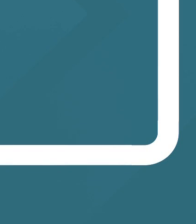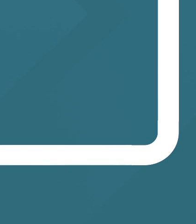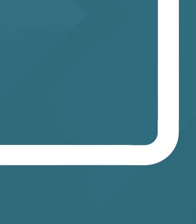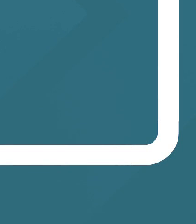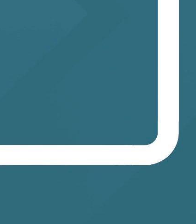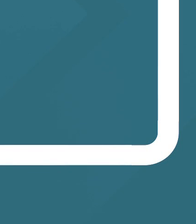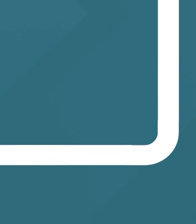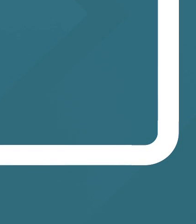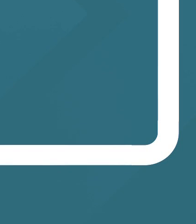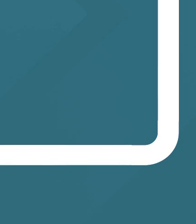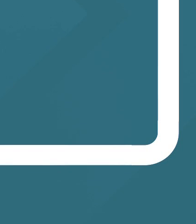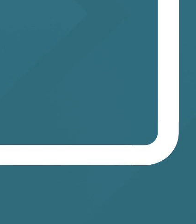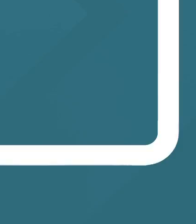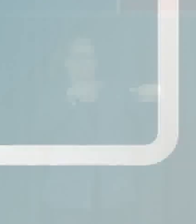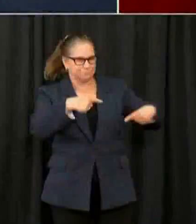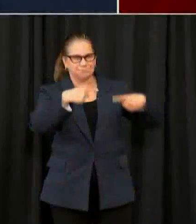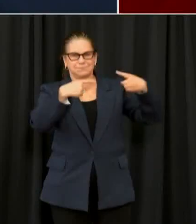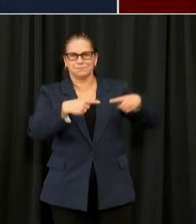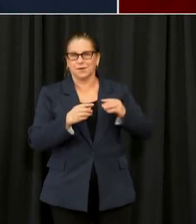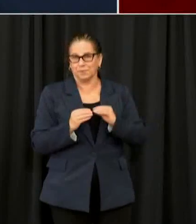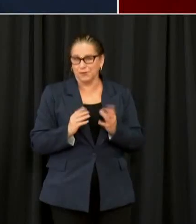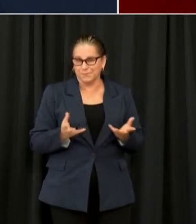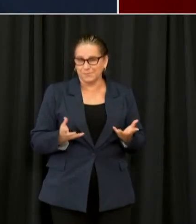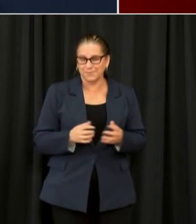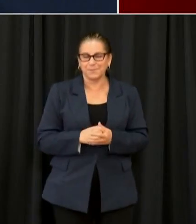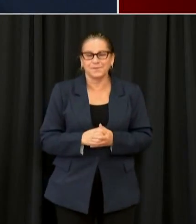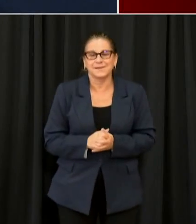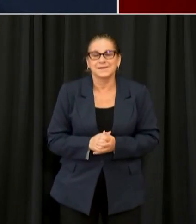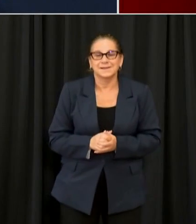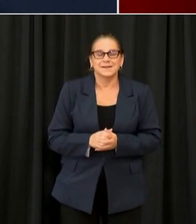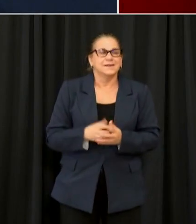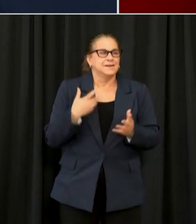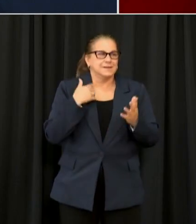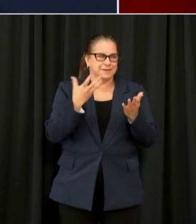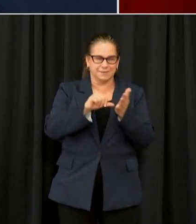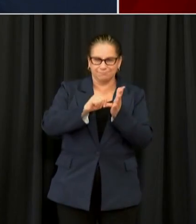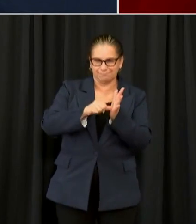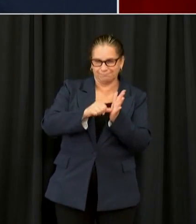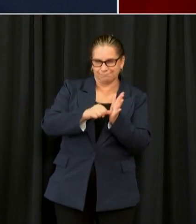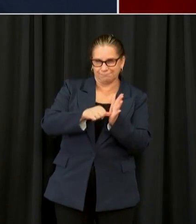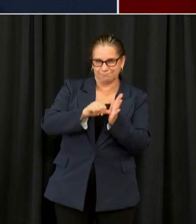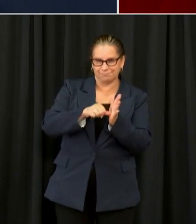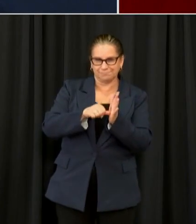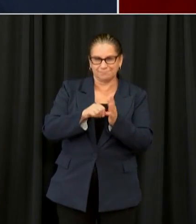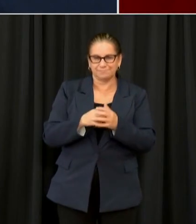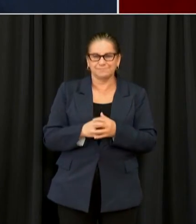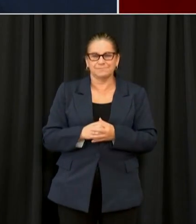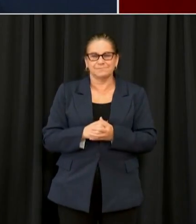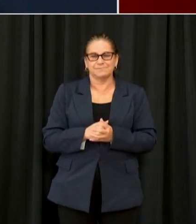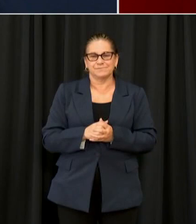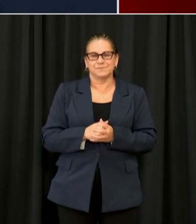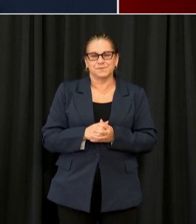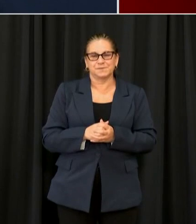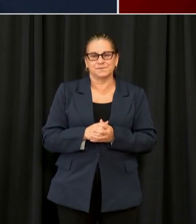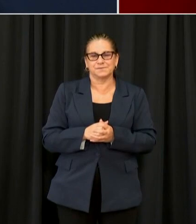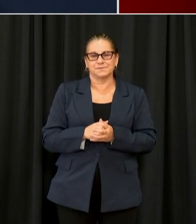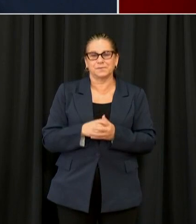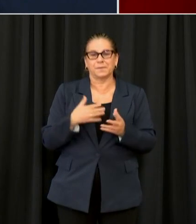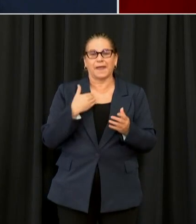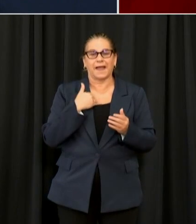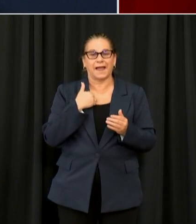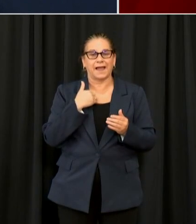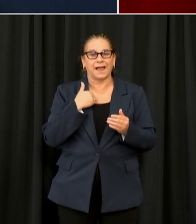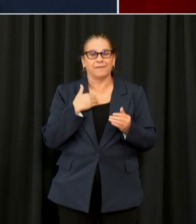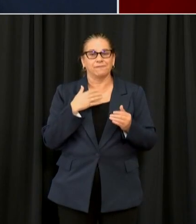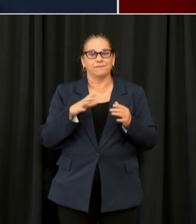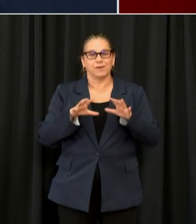conference earlier today. We have expanded testing in our neighborhoods, and we want everyone who